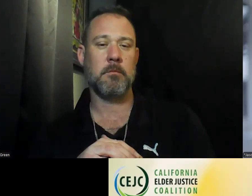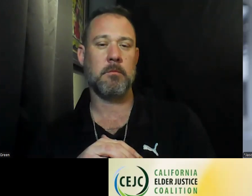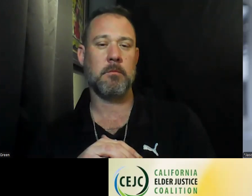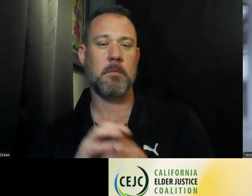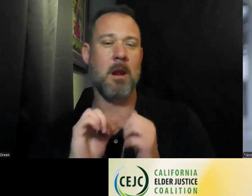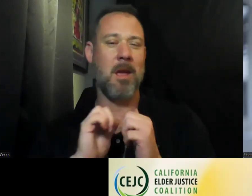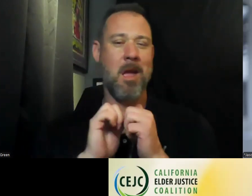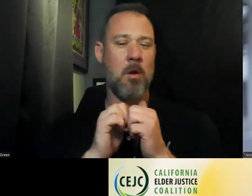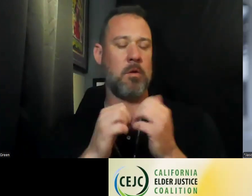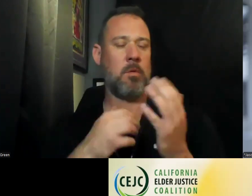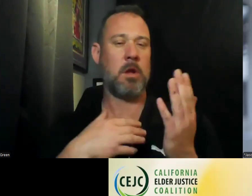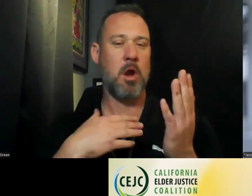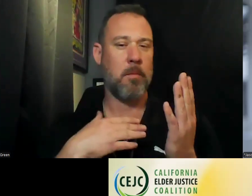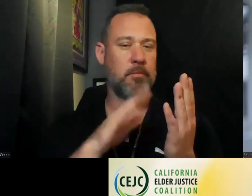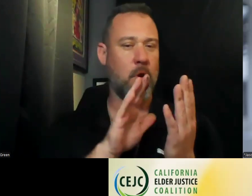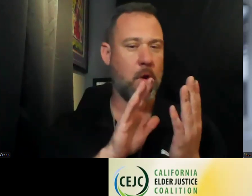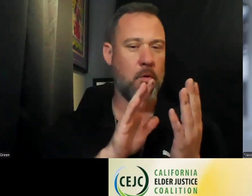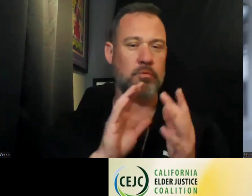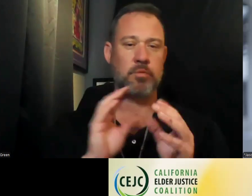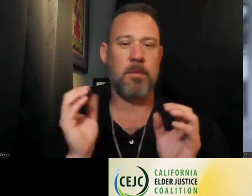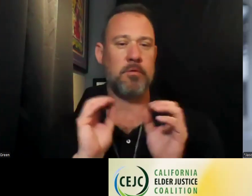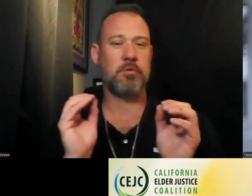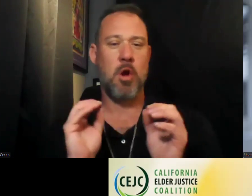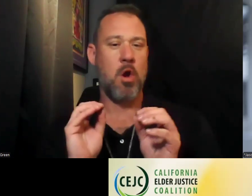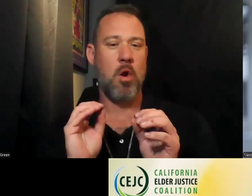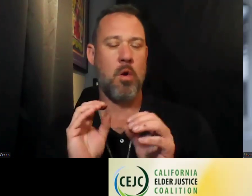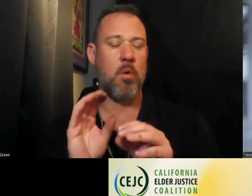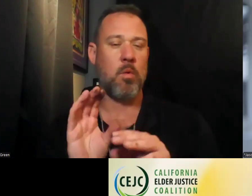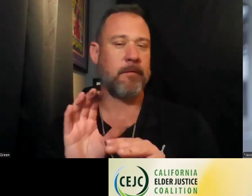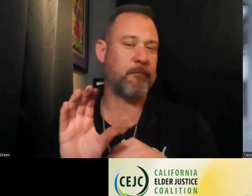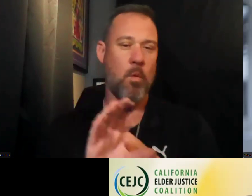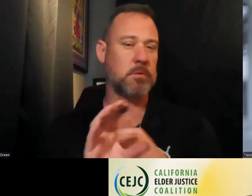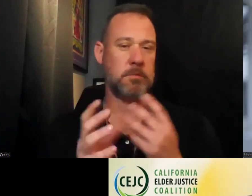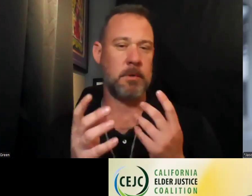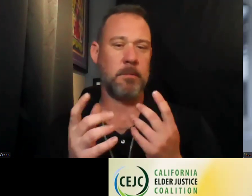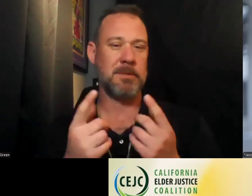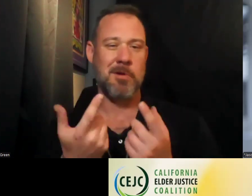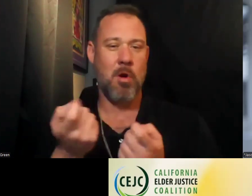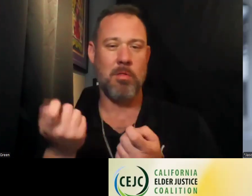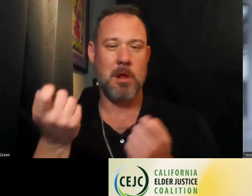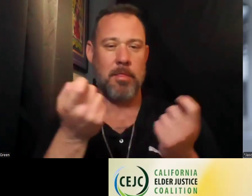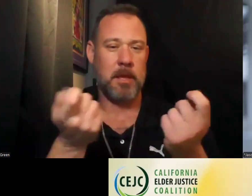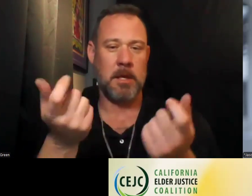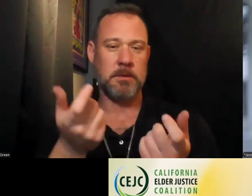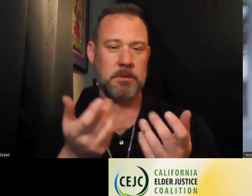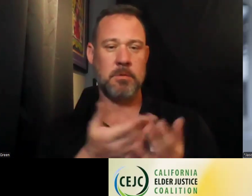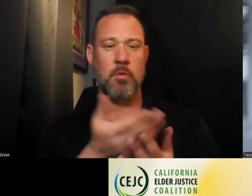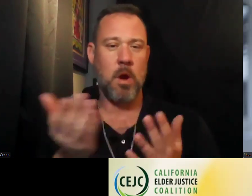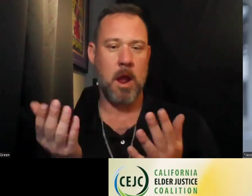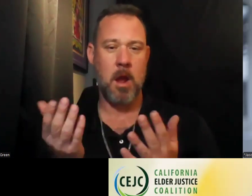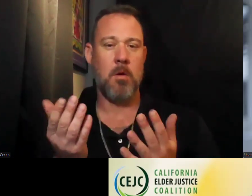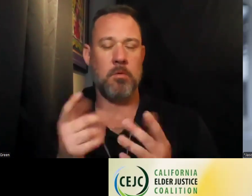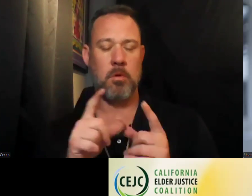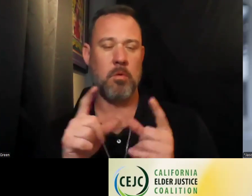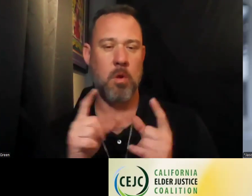approach this when there's no enforcement because they're all little piecemeal things scattered throughout both the